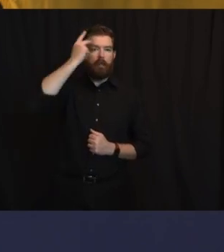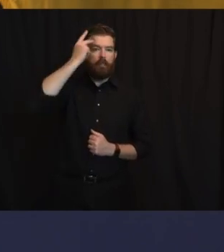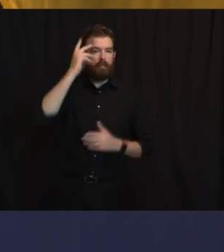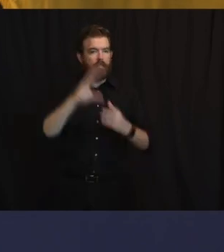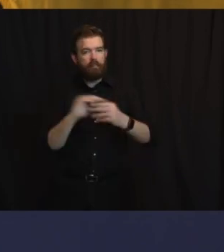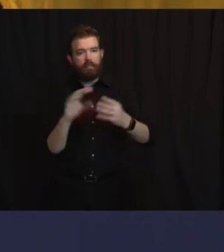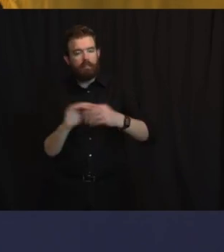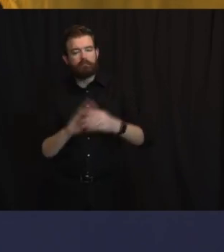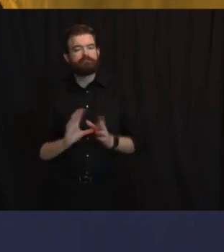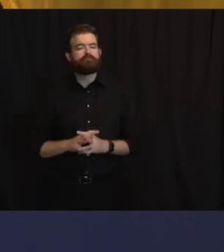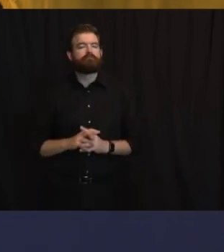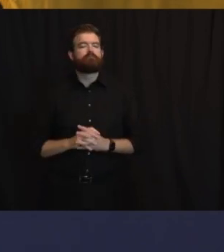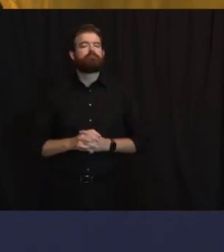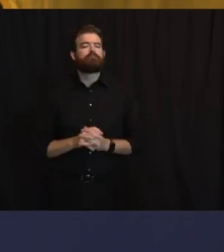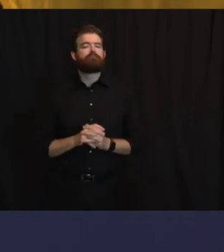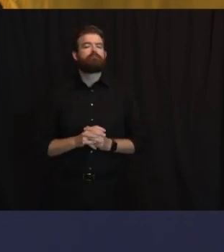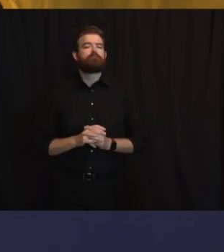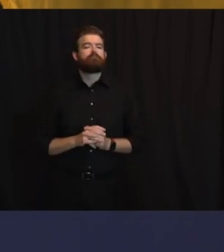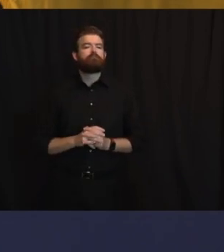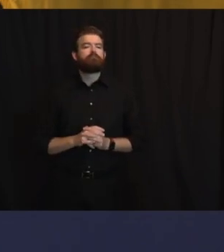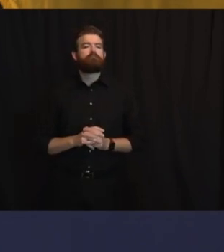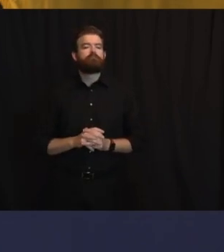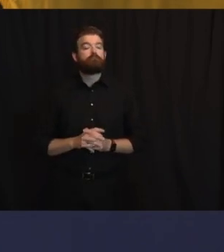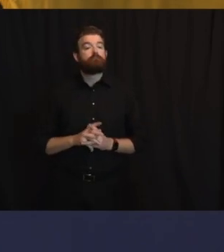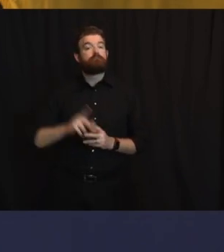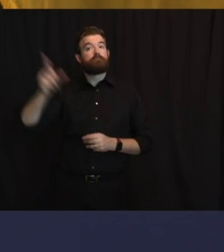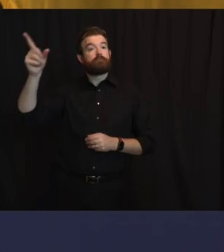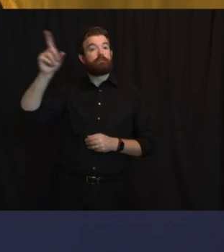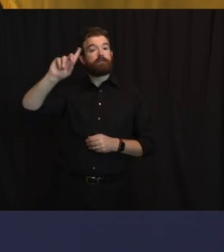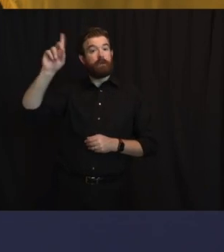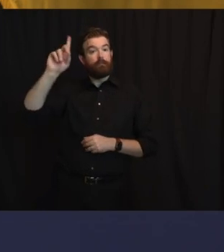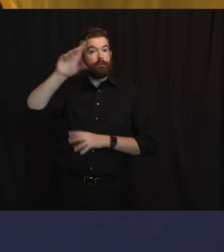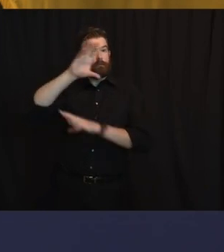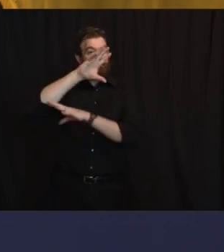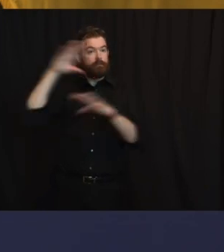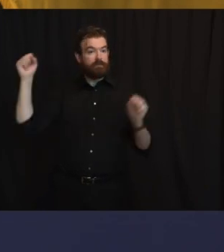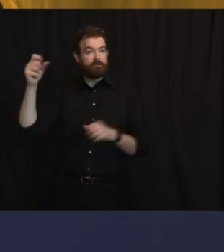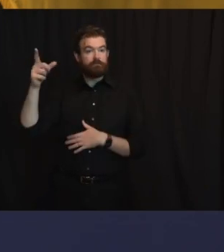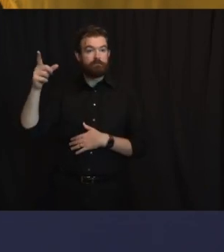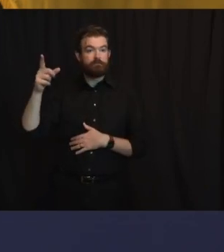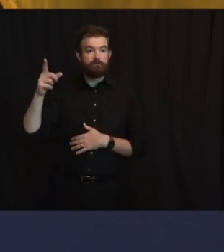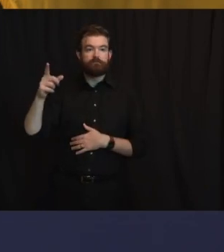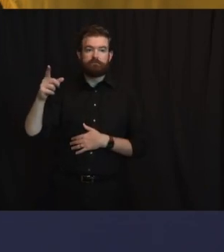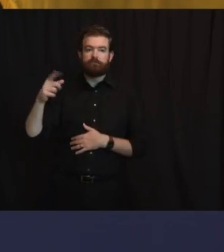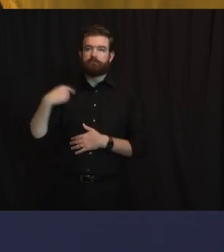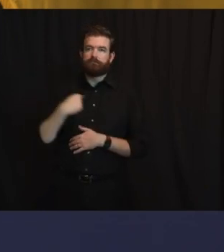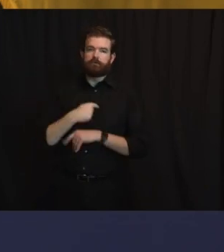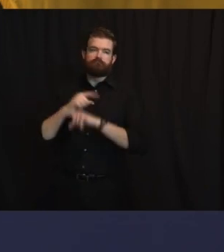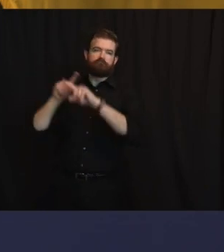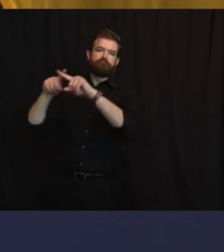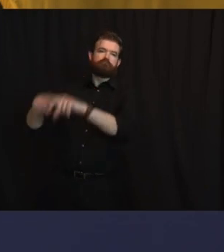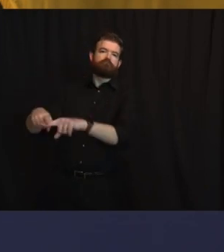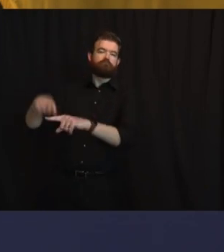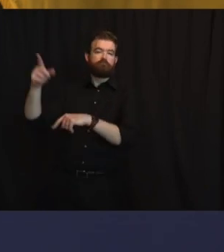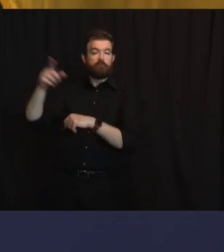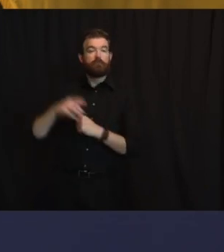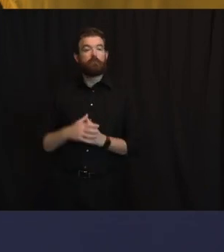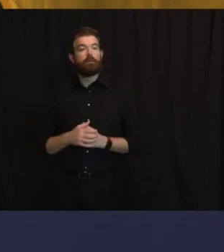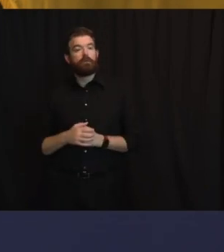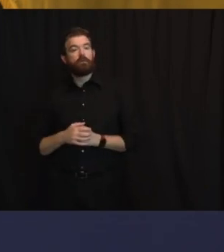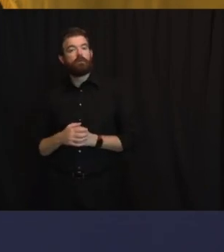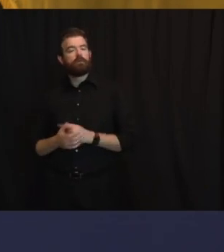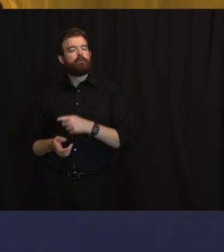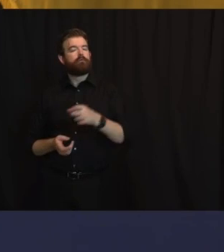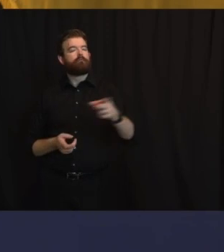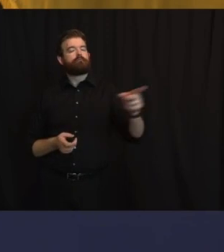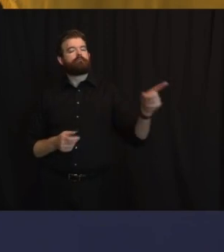relies upon the fact that there's a Democratic president is missing the bigger picture So I'm not arguing with